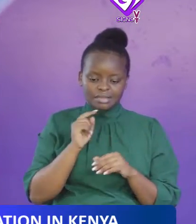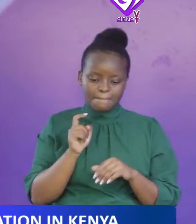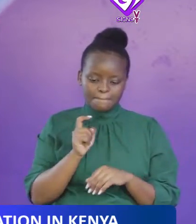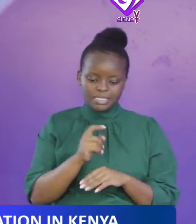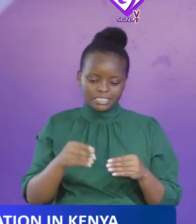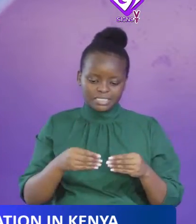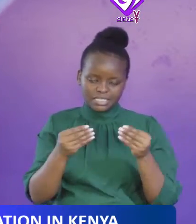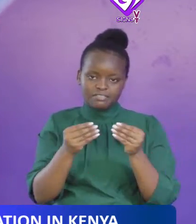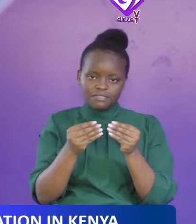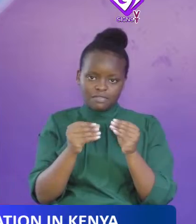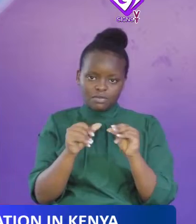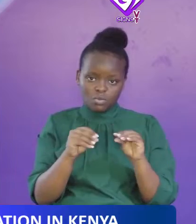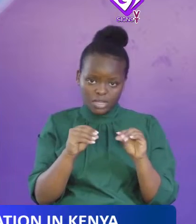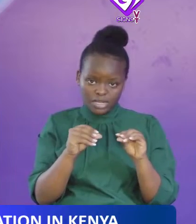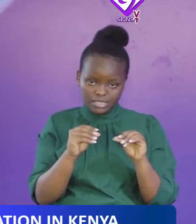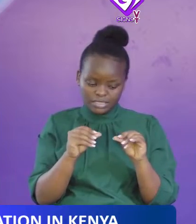quality